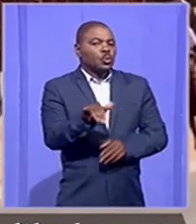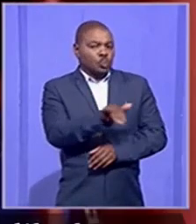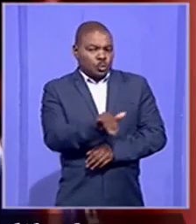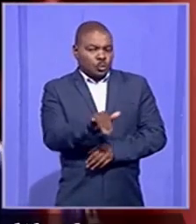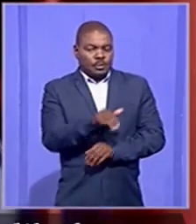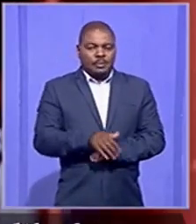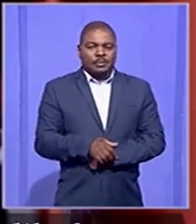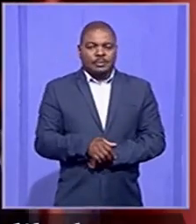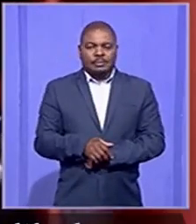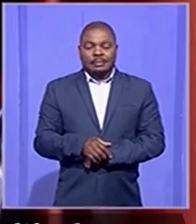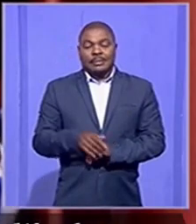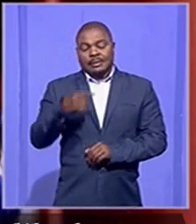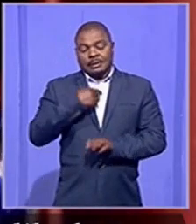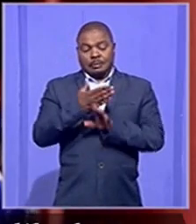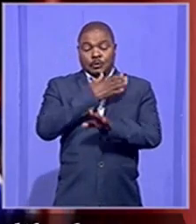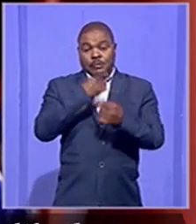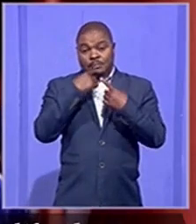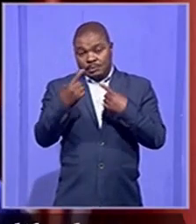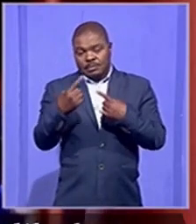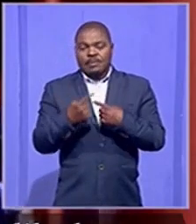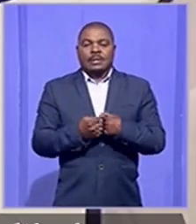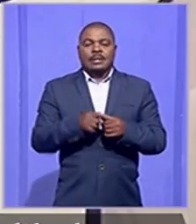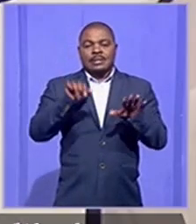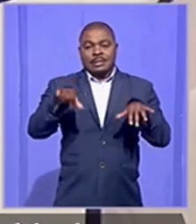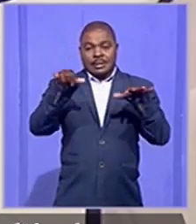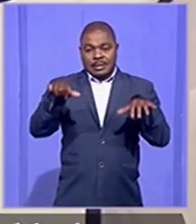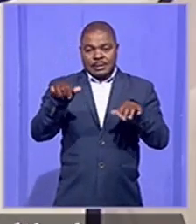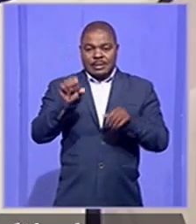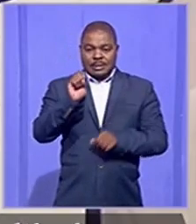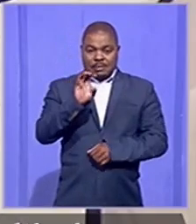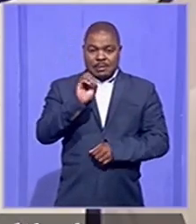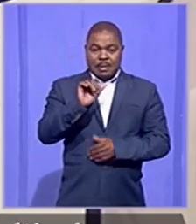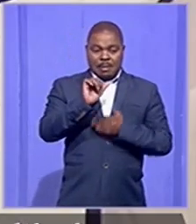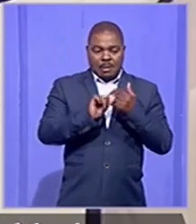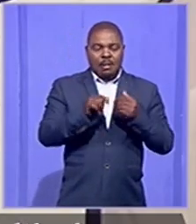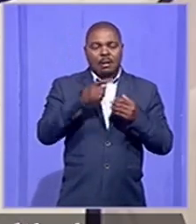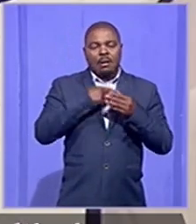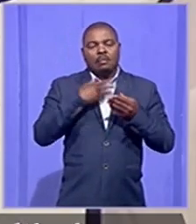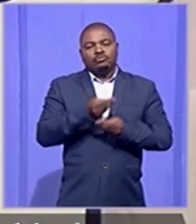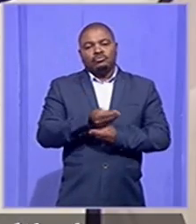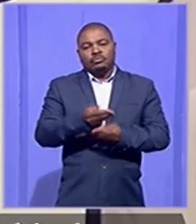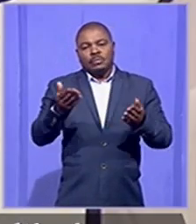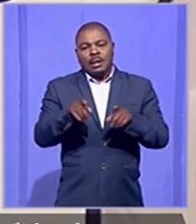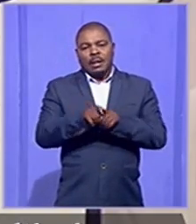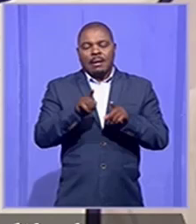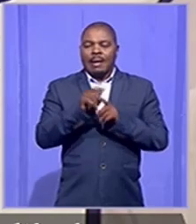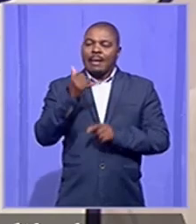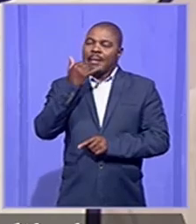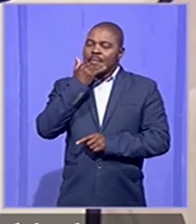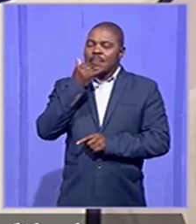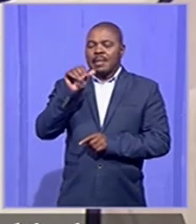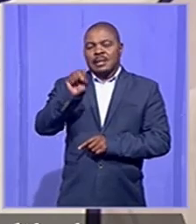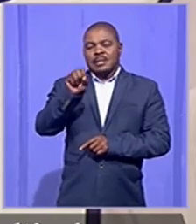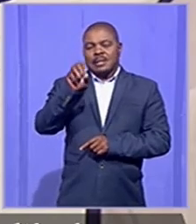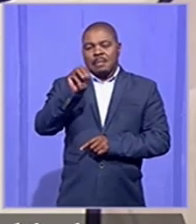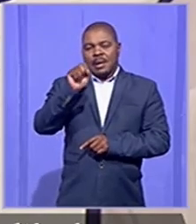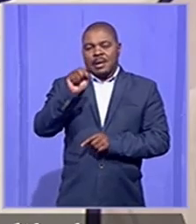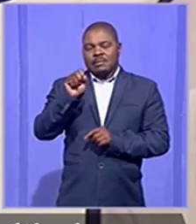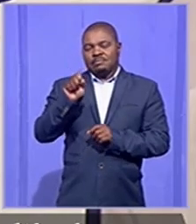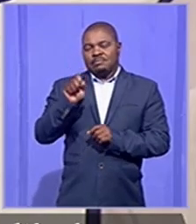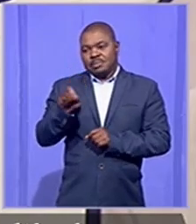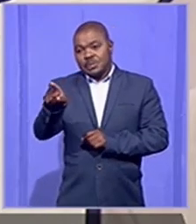that the 16th of September, we'll start releasing those what we would call happy SMSs to